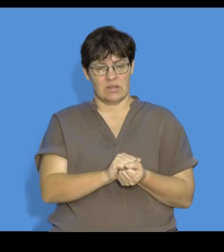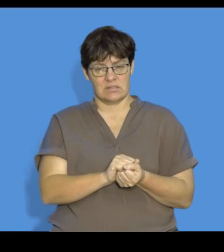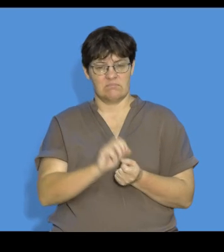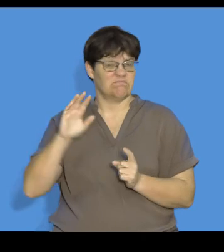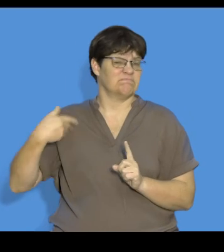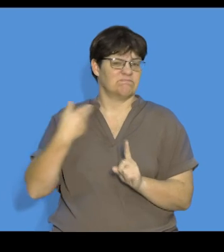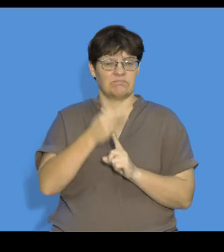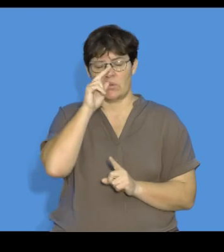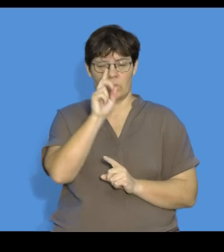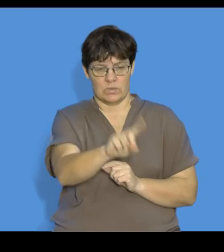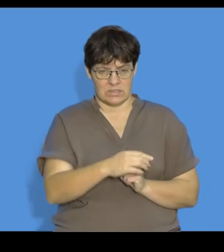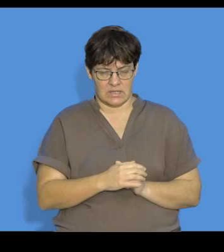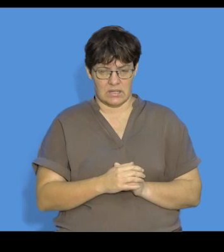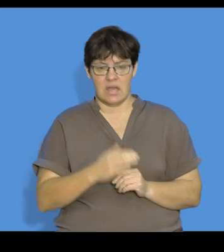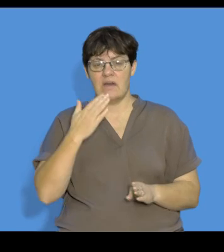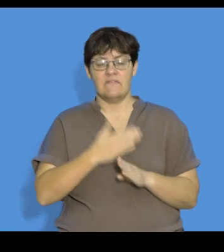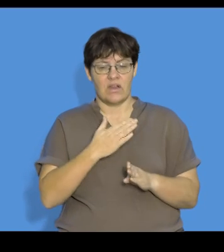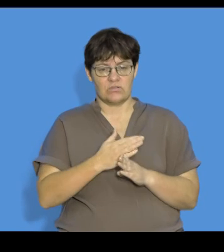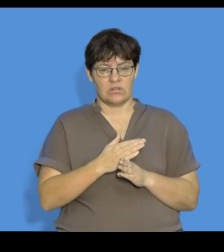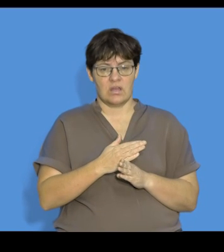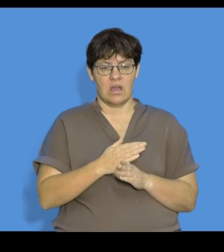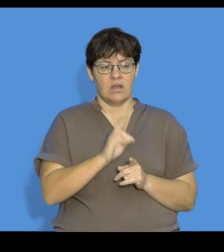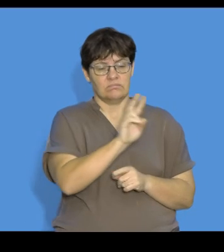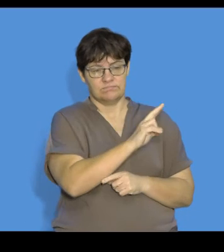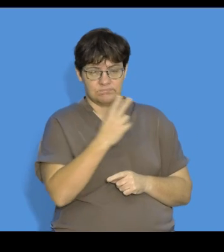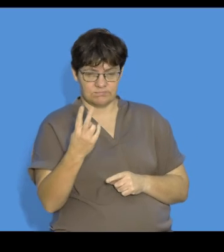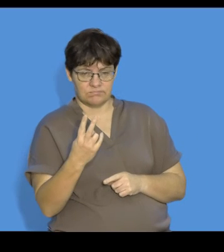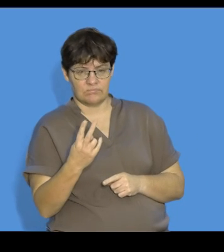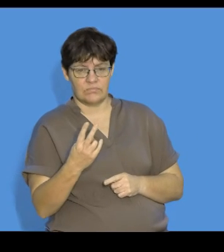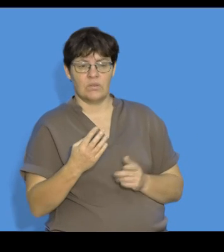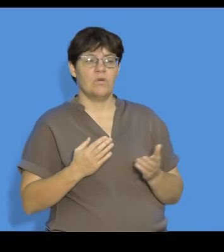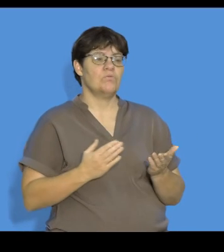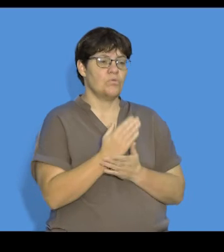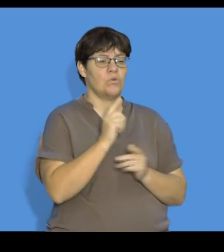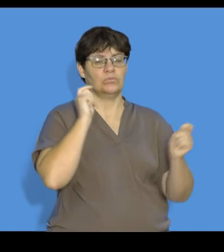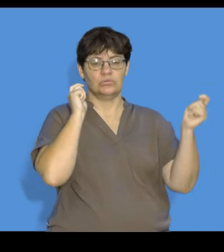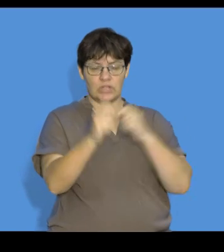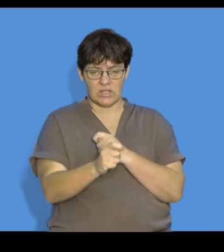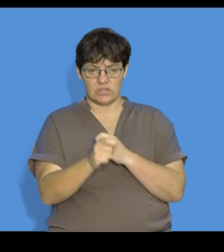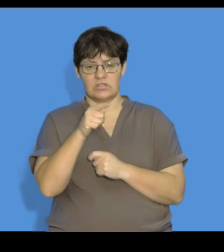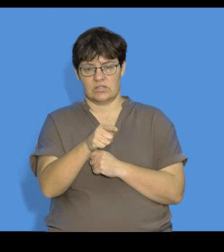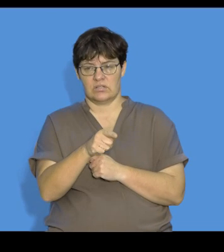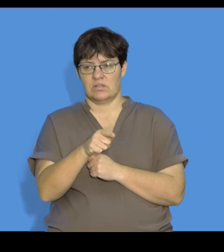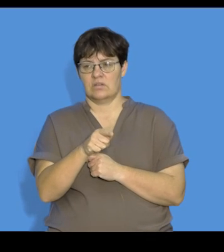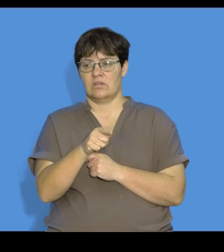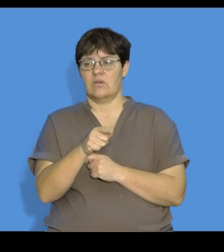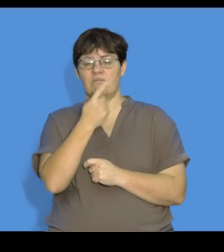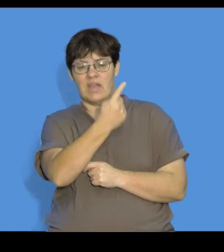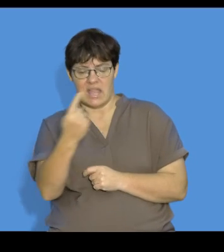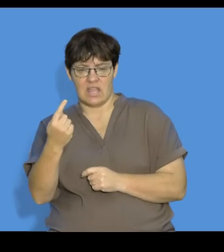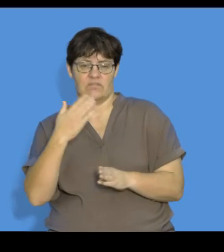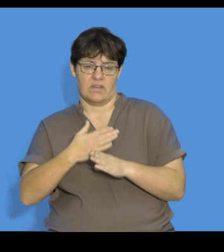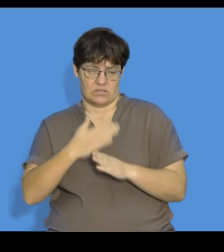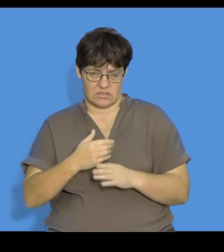Now, just to summarize what we've looked at, remember a function can be transformed by changing the parameters